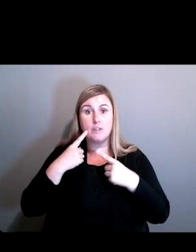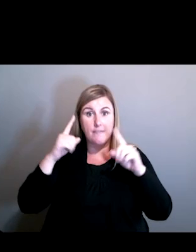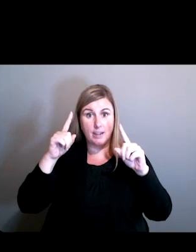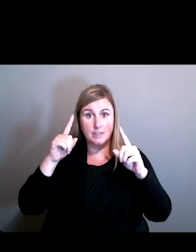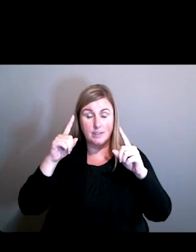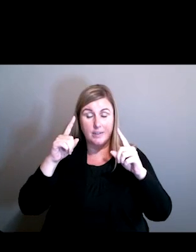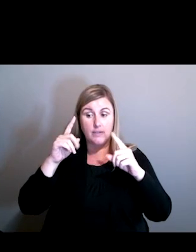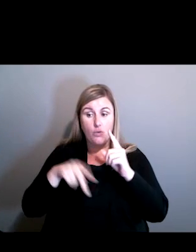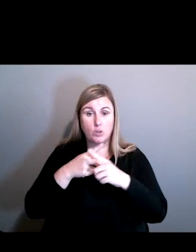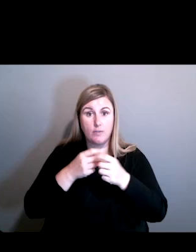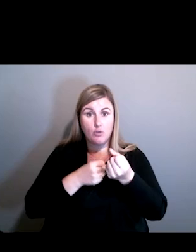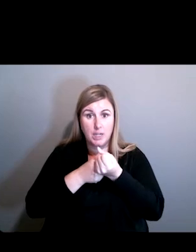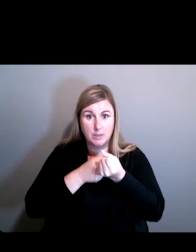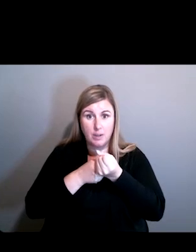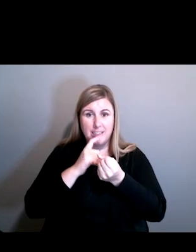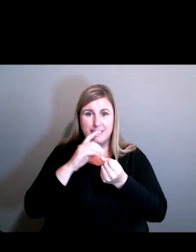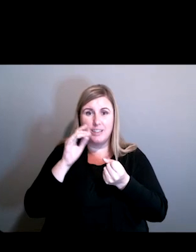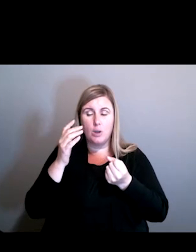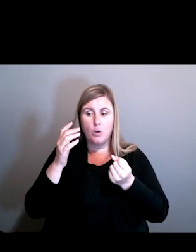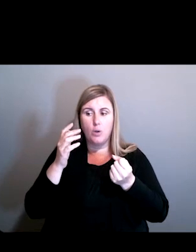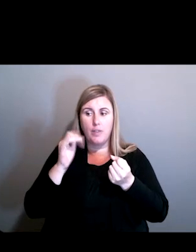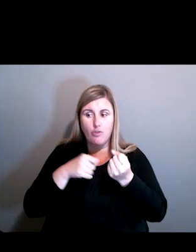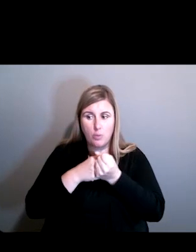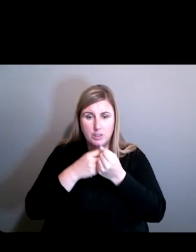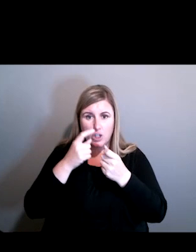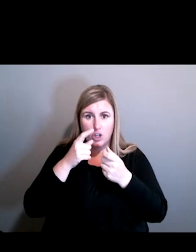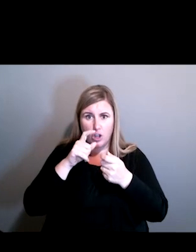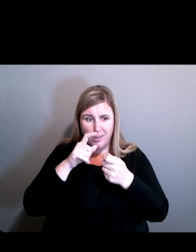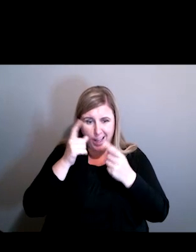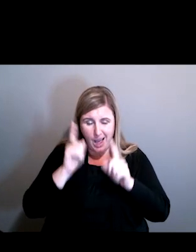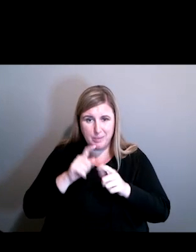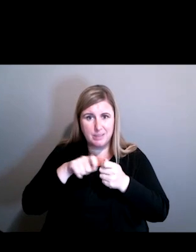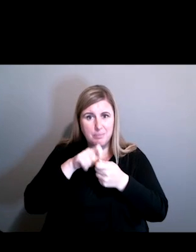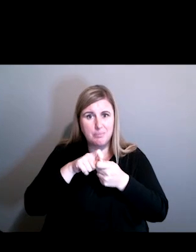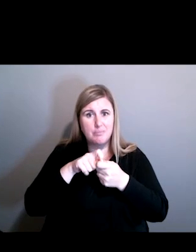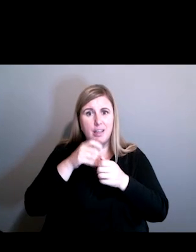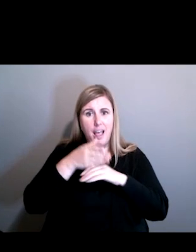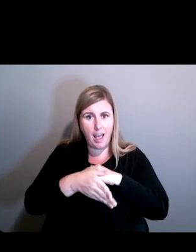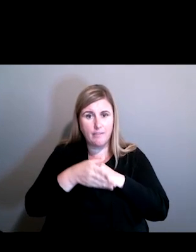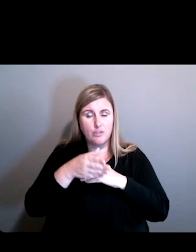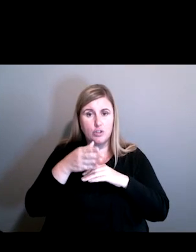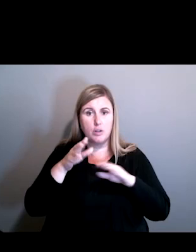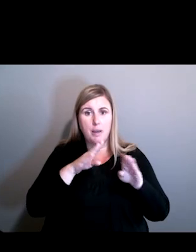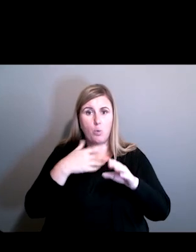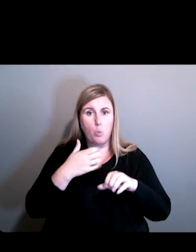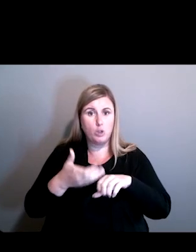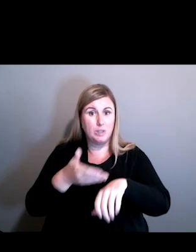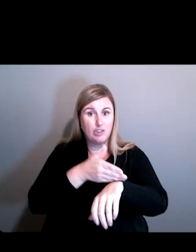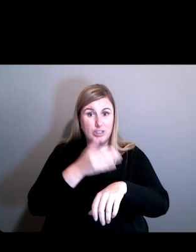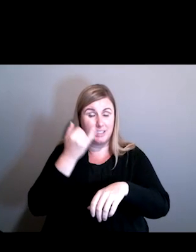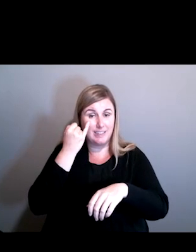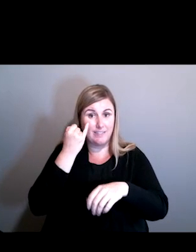effective form of reinforcement is that reinforcement that occurs immediately after the behavior we want to increase. So if